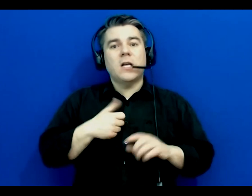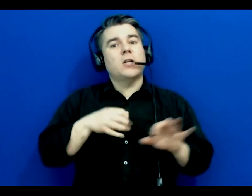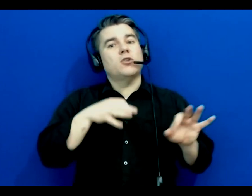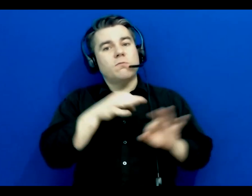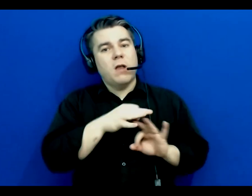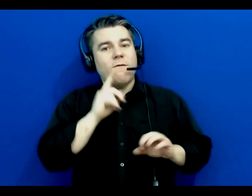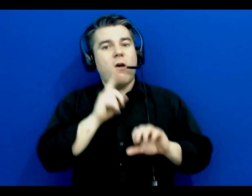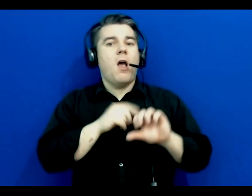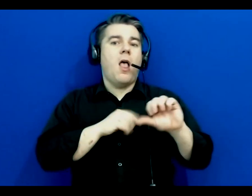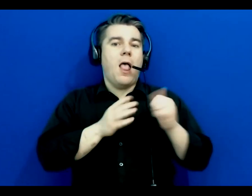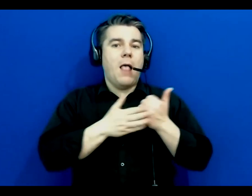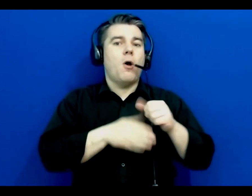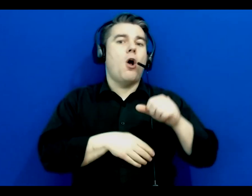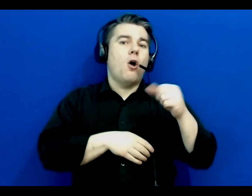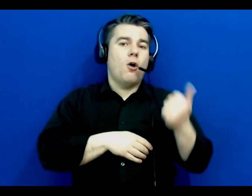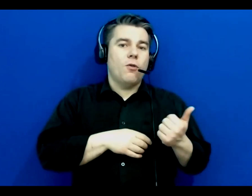help another